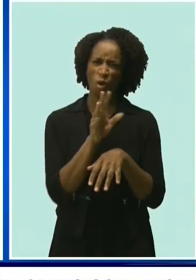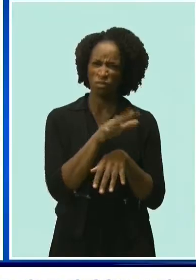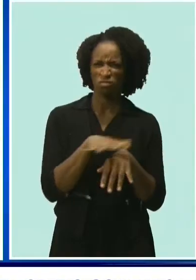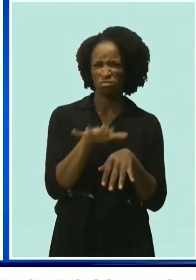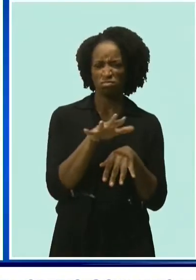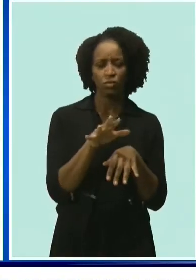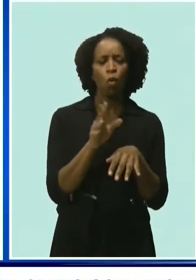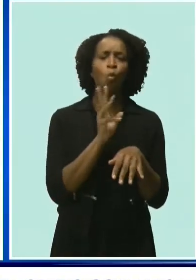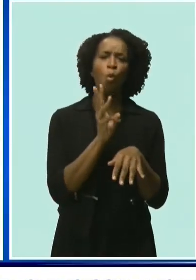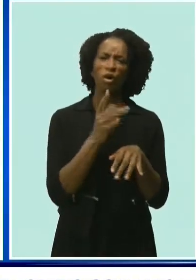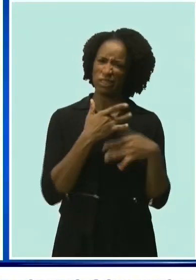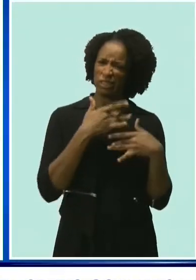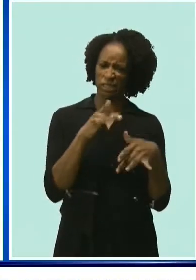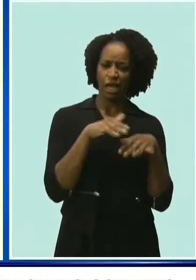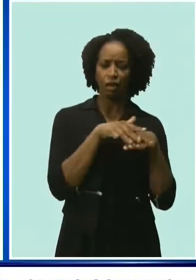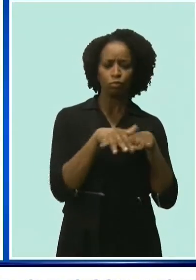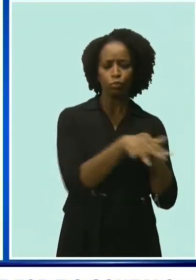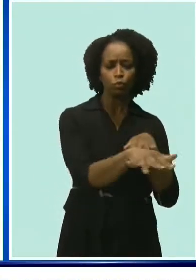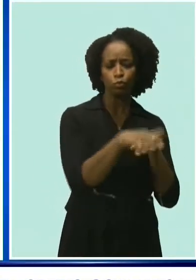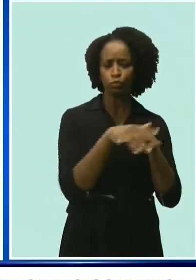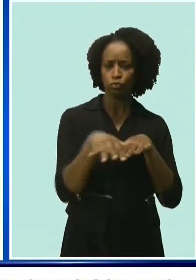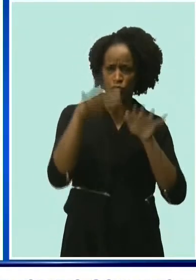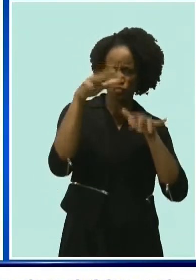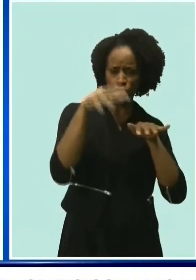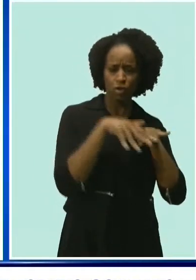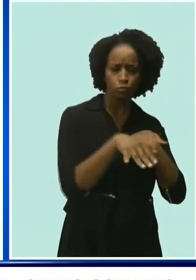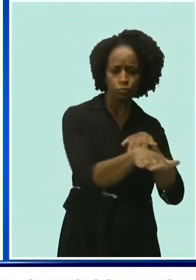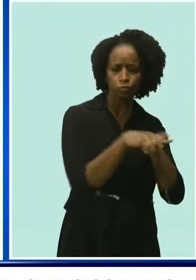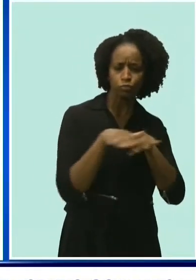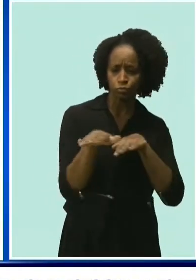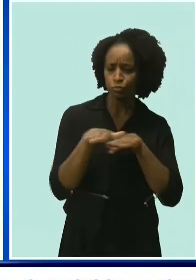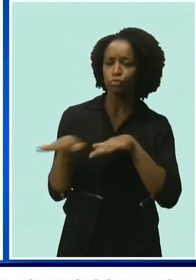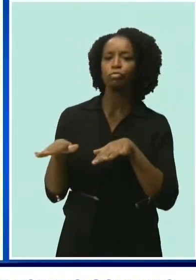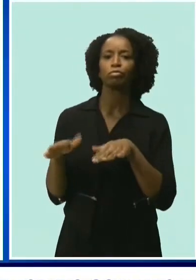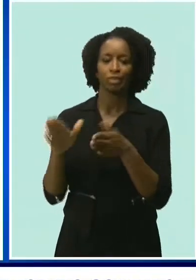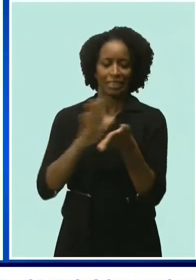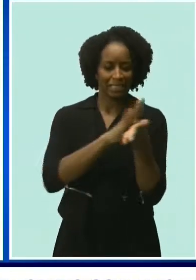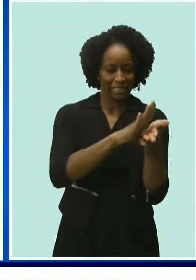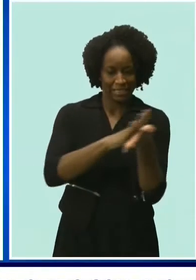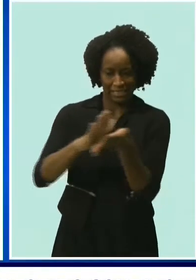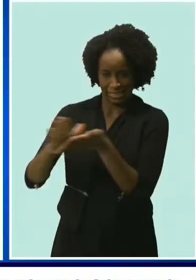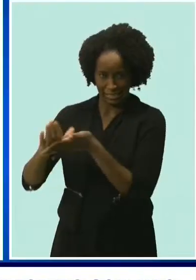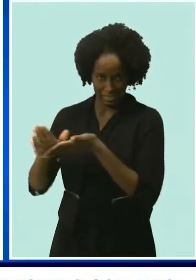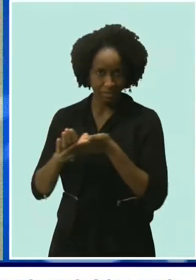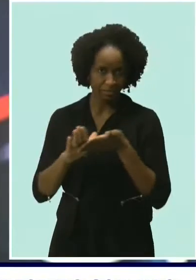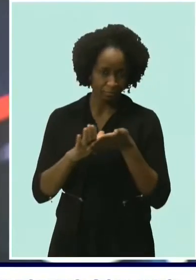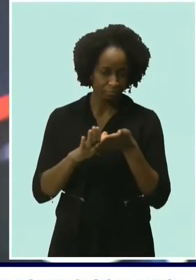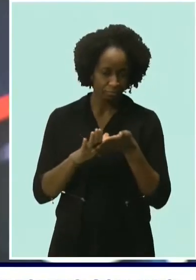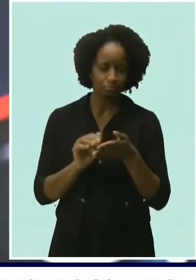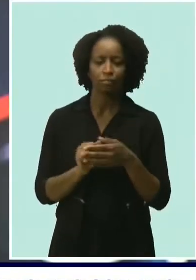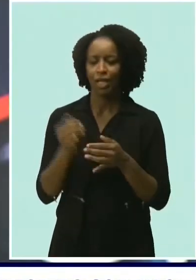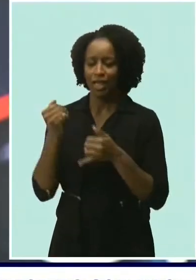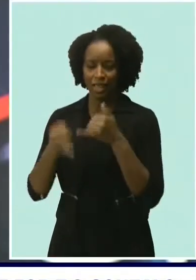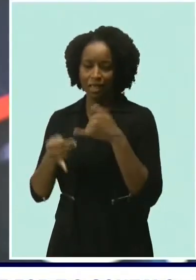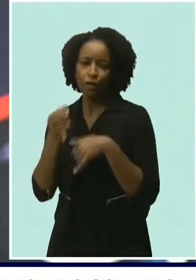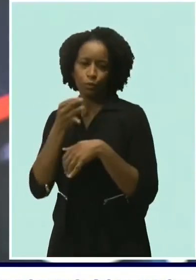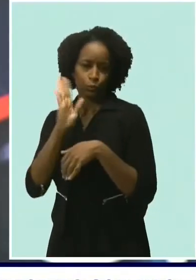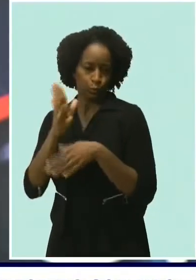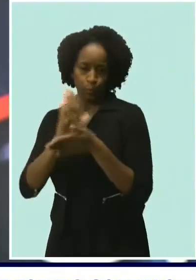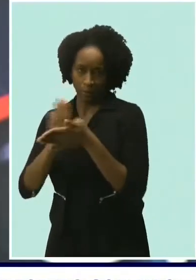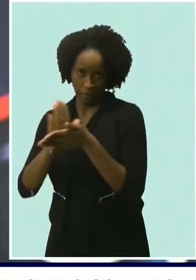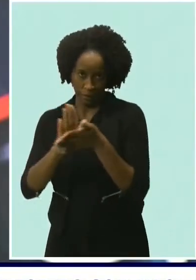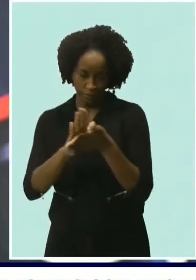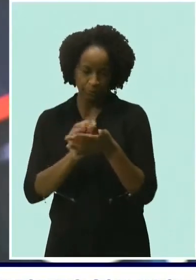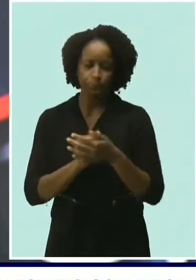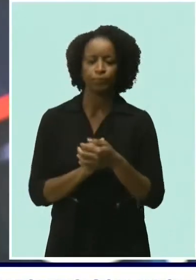49 of them have been cleared, and they're in the process of clearing the last one. With Gonzalo's path continuing